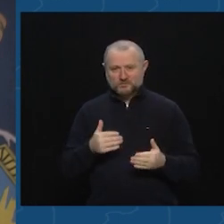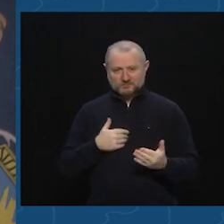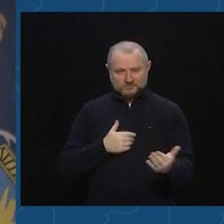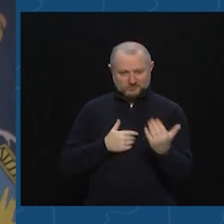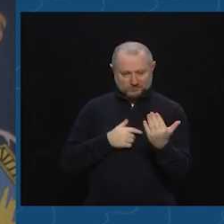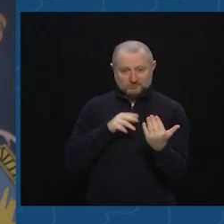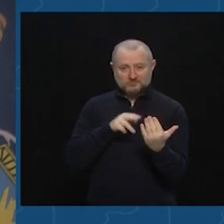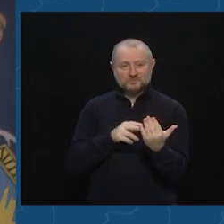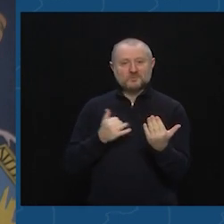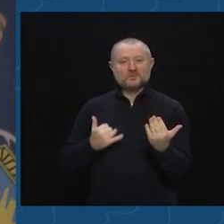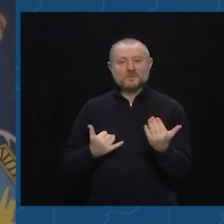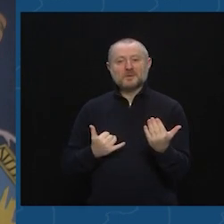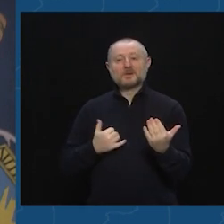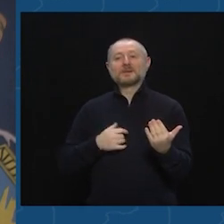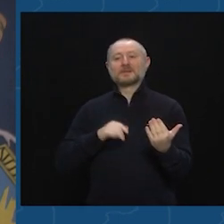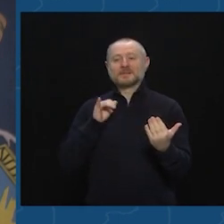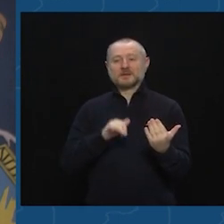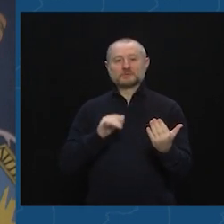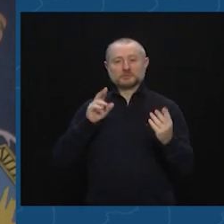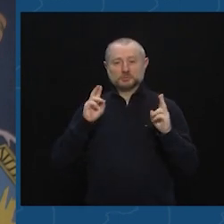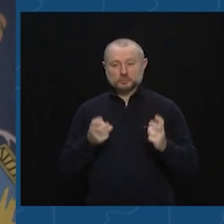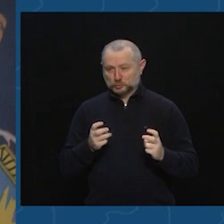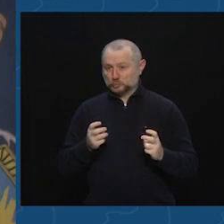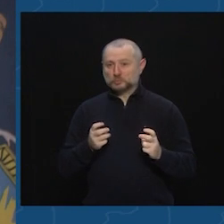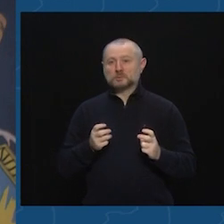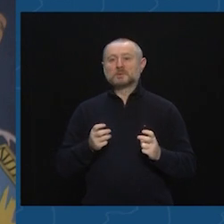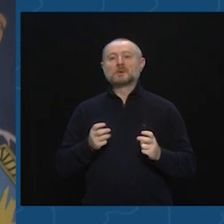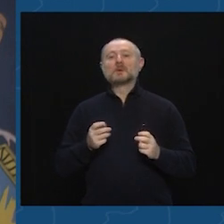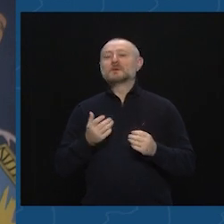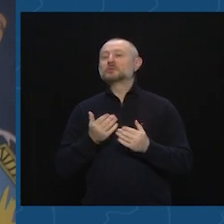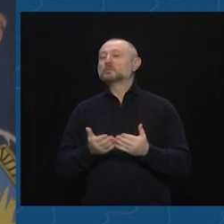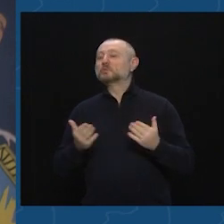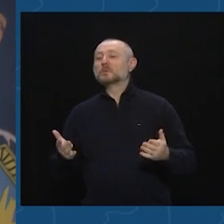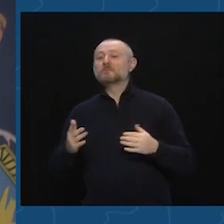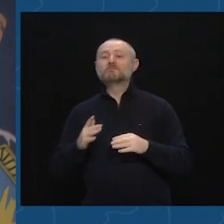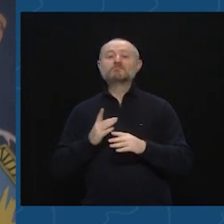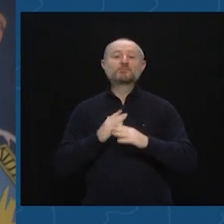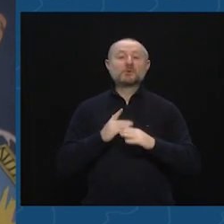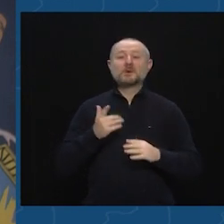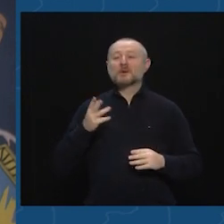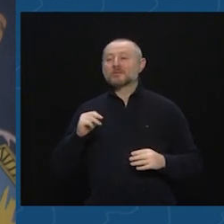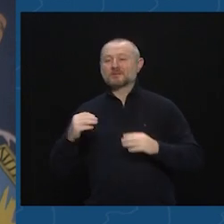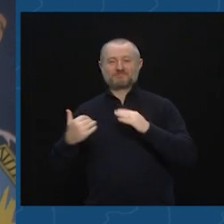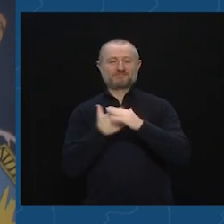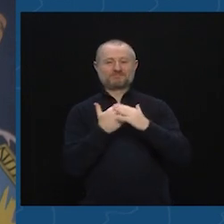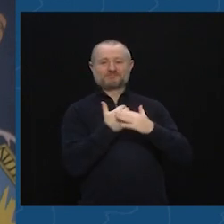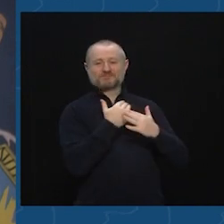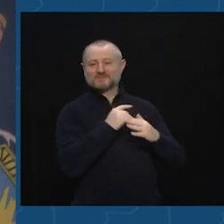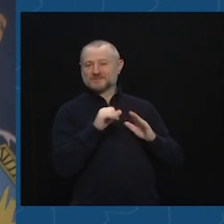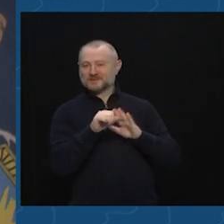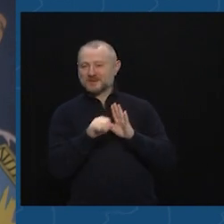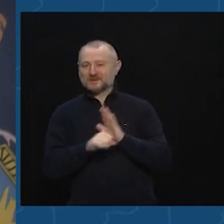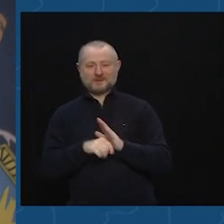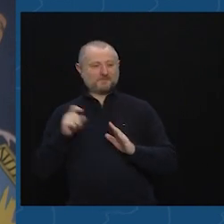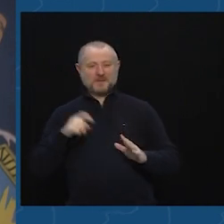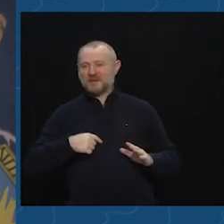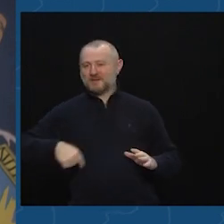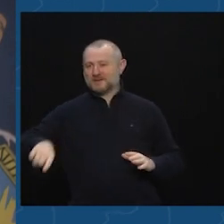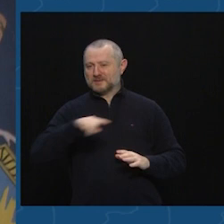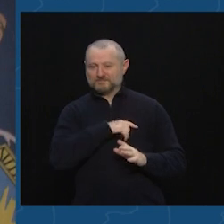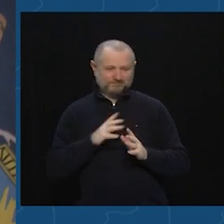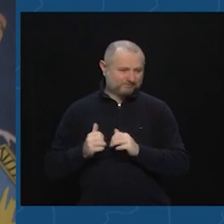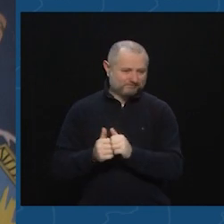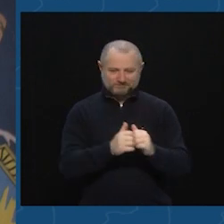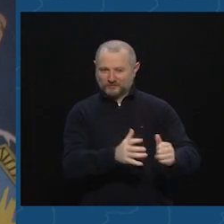real time, bring the resources together to stop guns from coming into our streets and resulting in